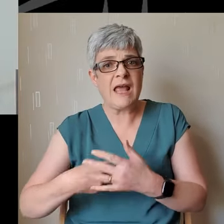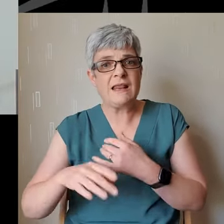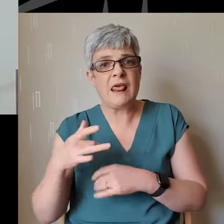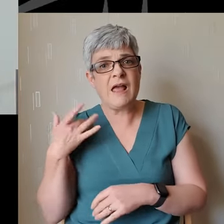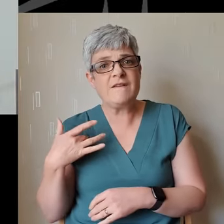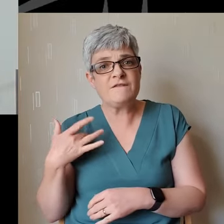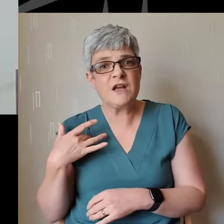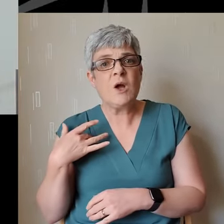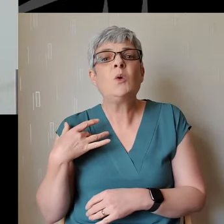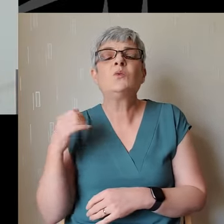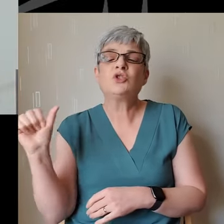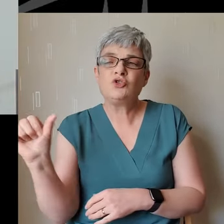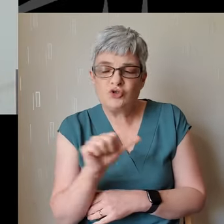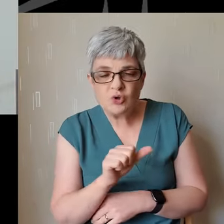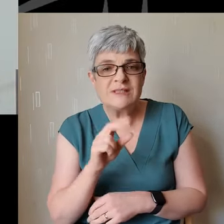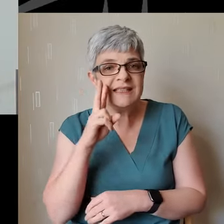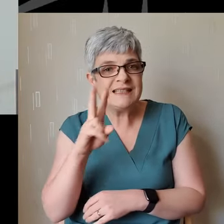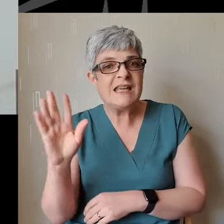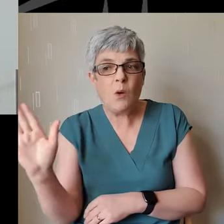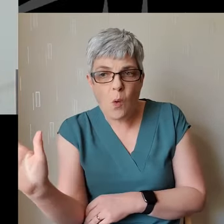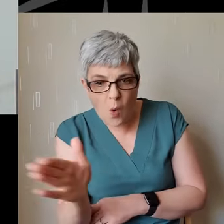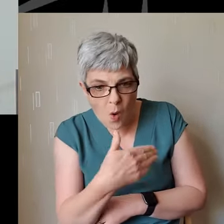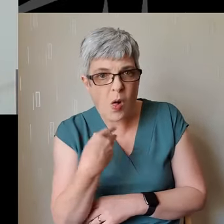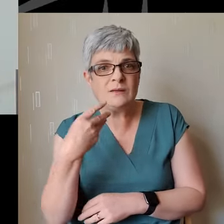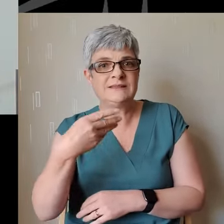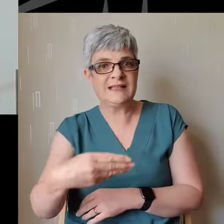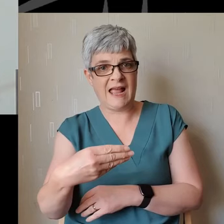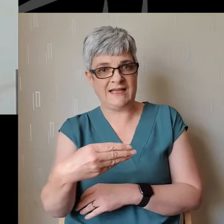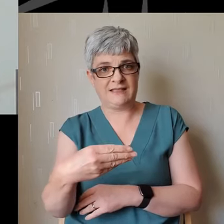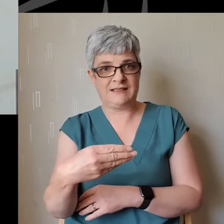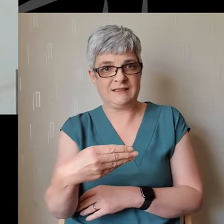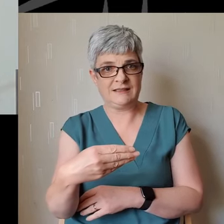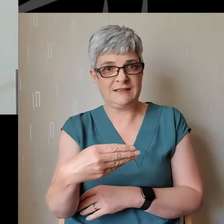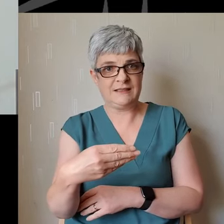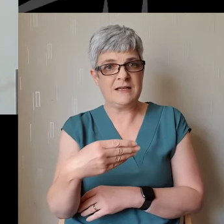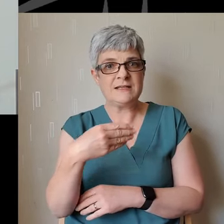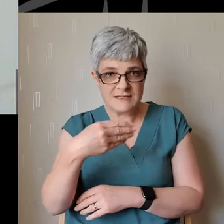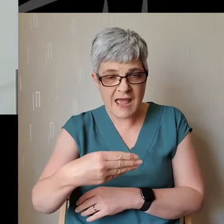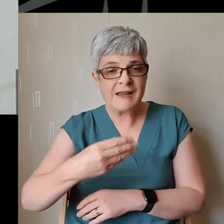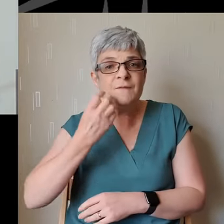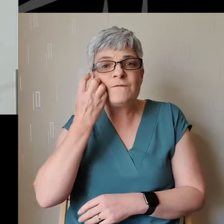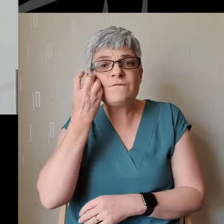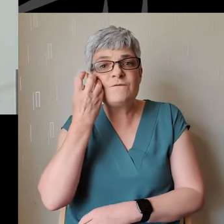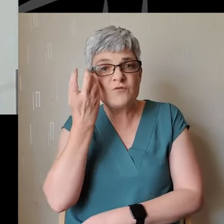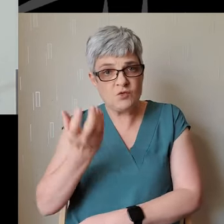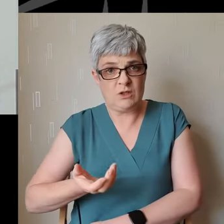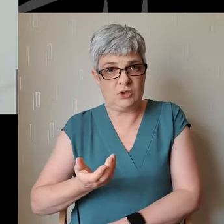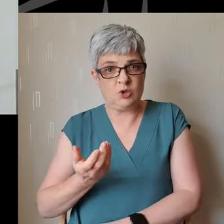all nine flavors. We will see all nine of these different fruit growing together.